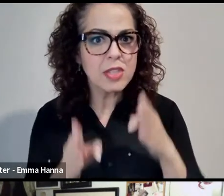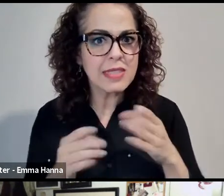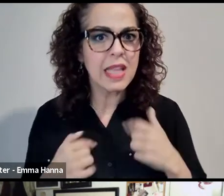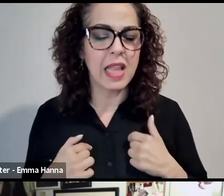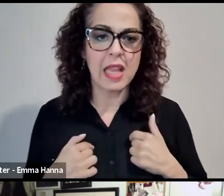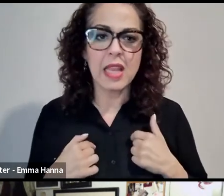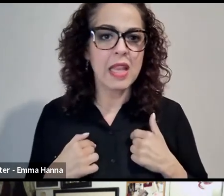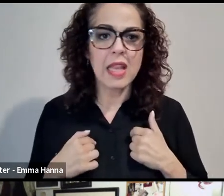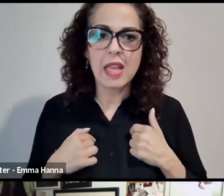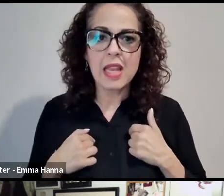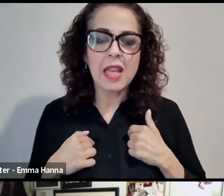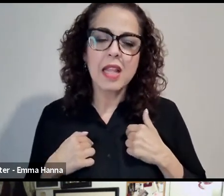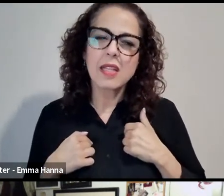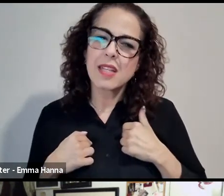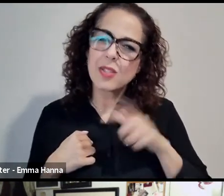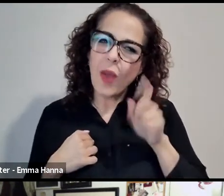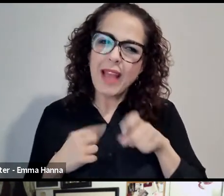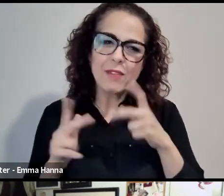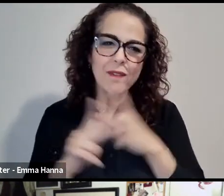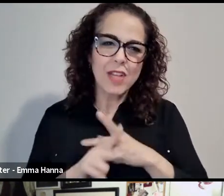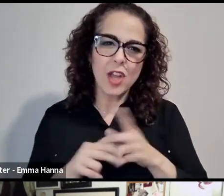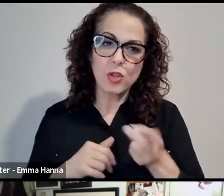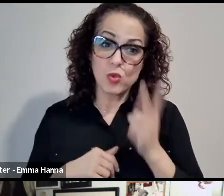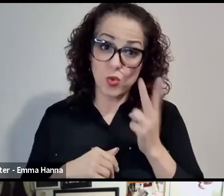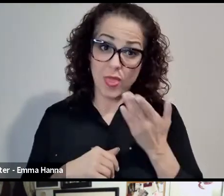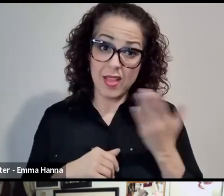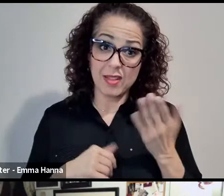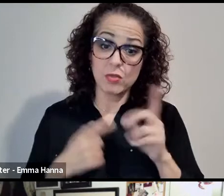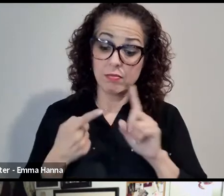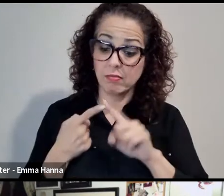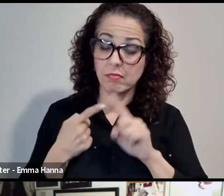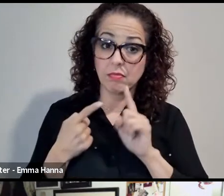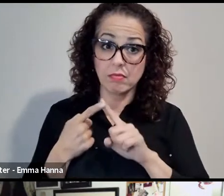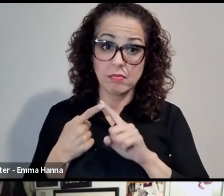So I had to figure out two things. One is,